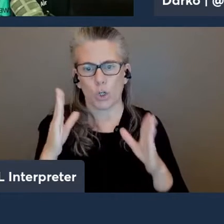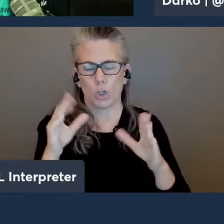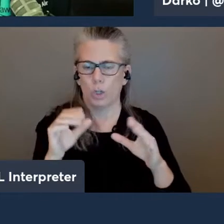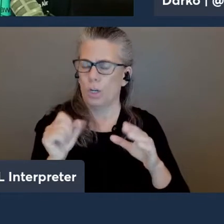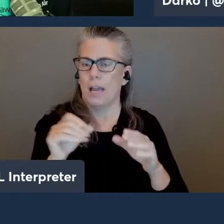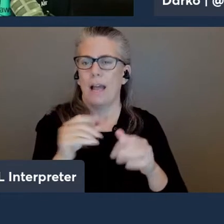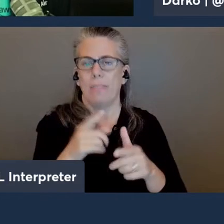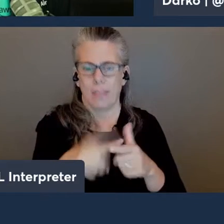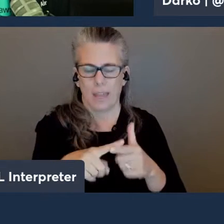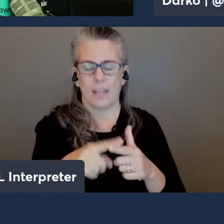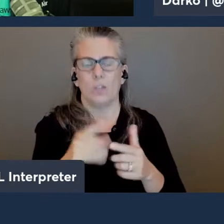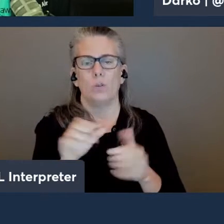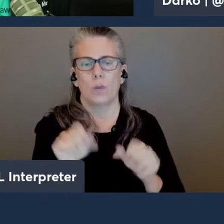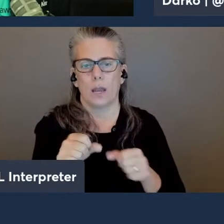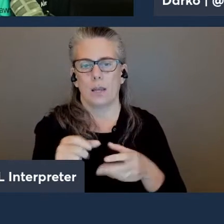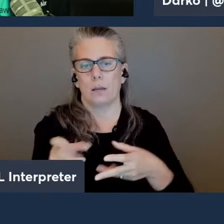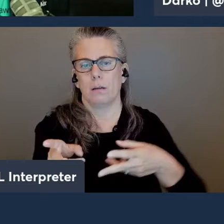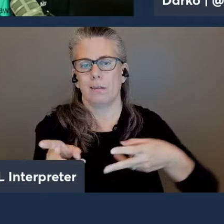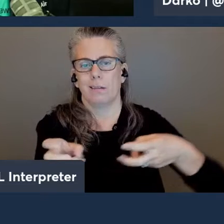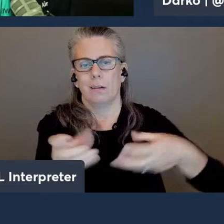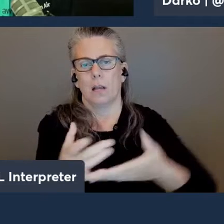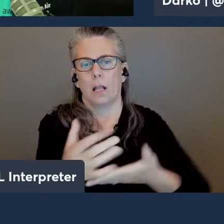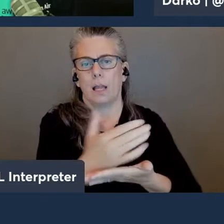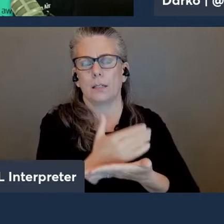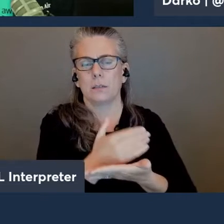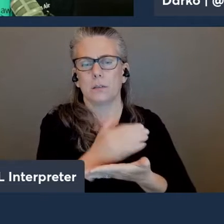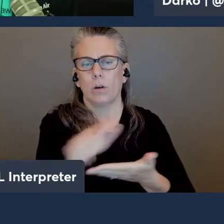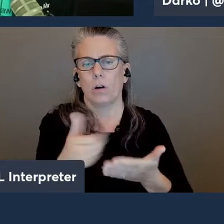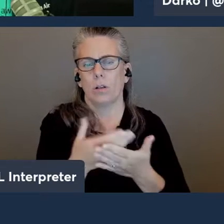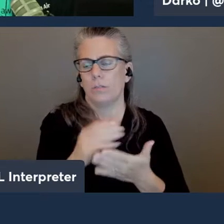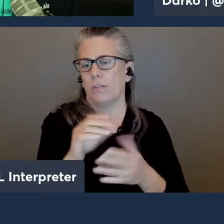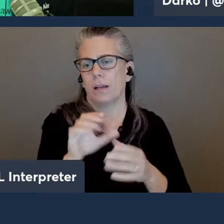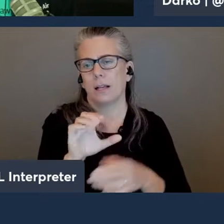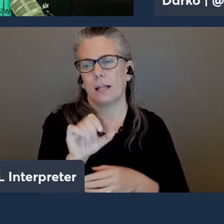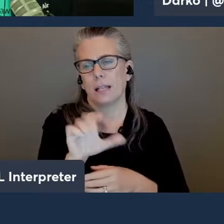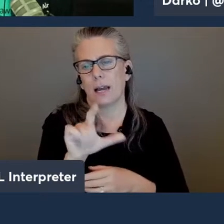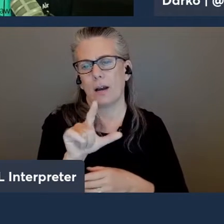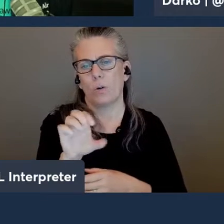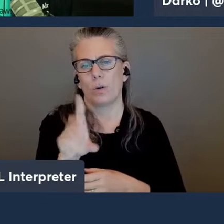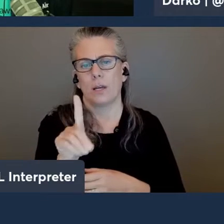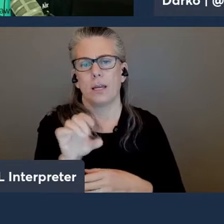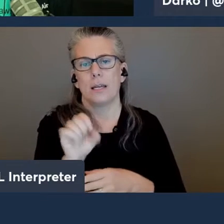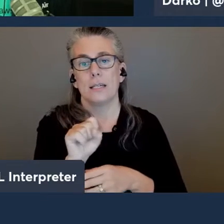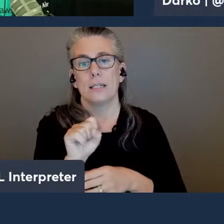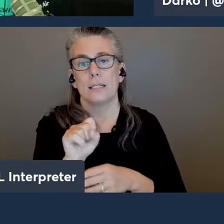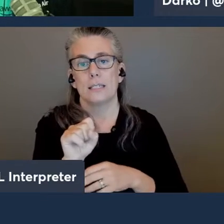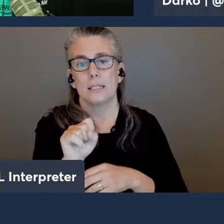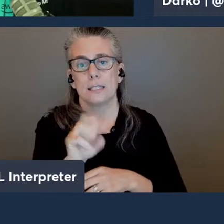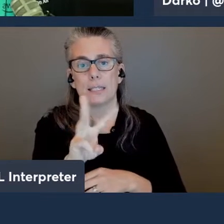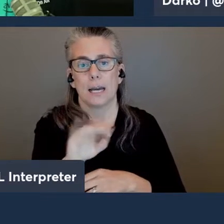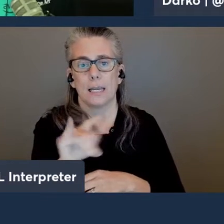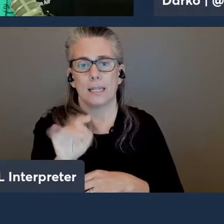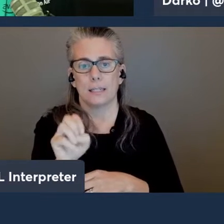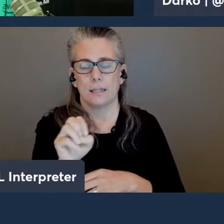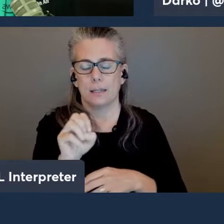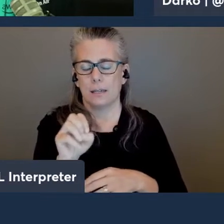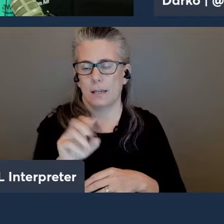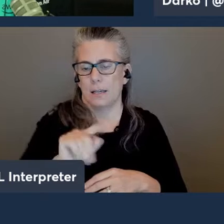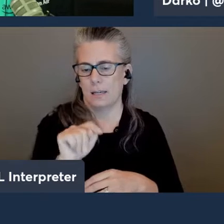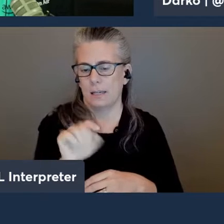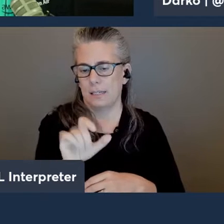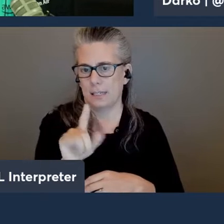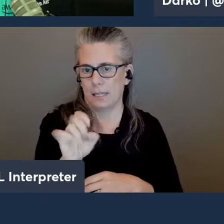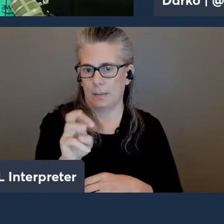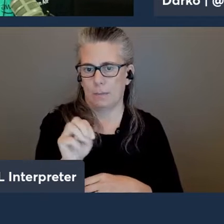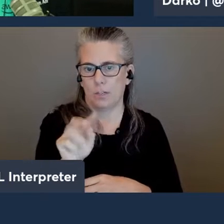collect all the client-side telemetry. And you know, CloudWatch RUM has rich visualization. We are able to